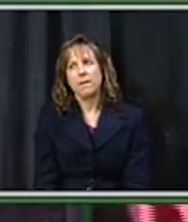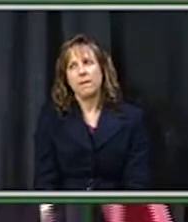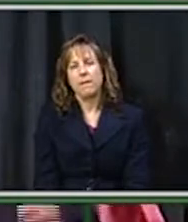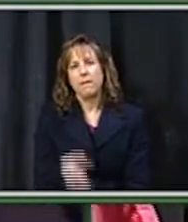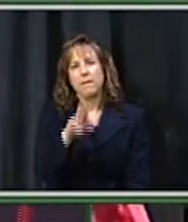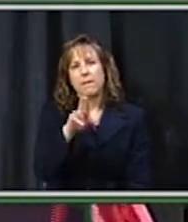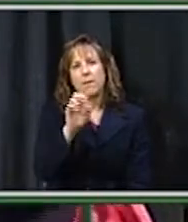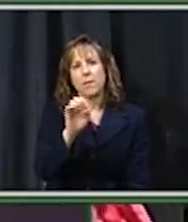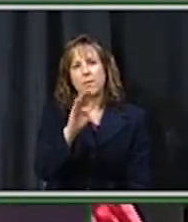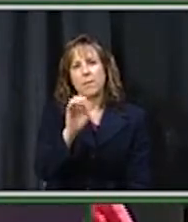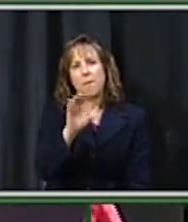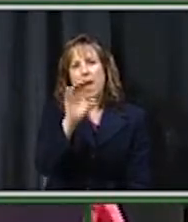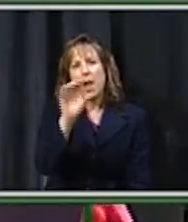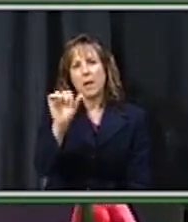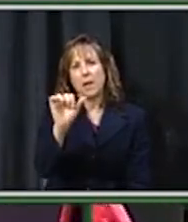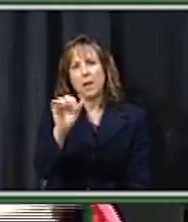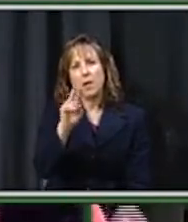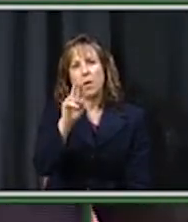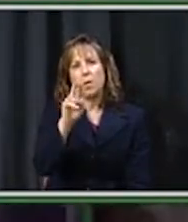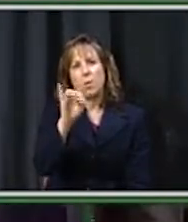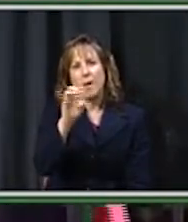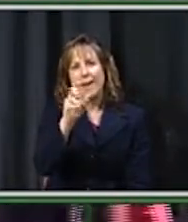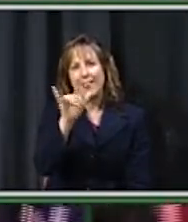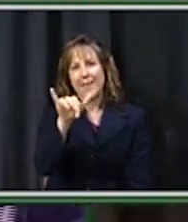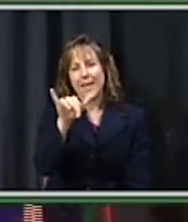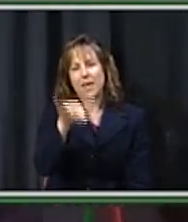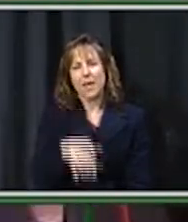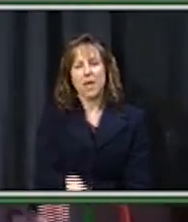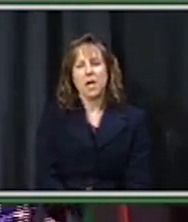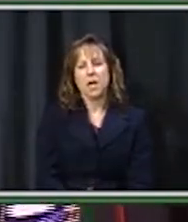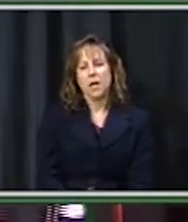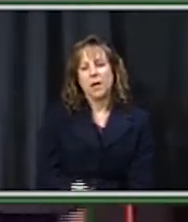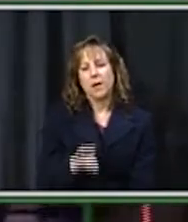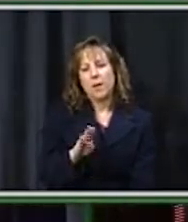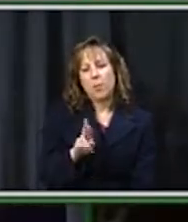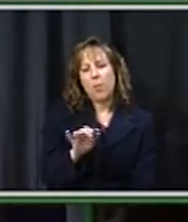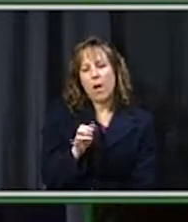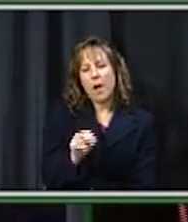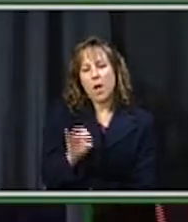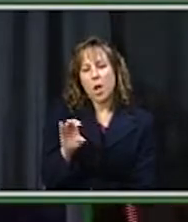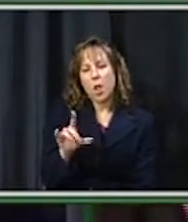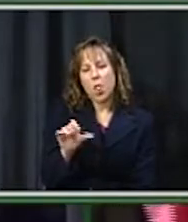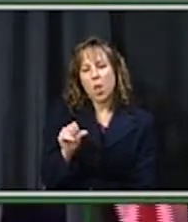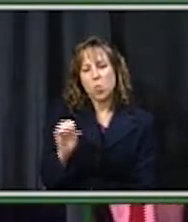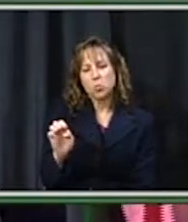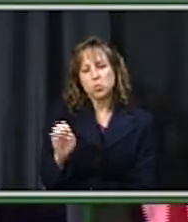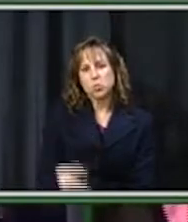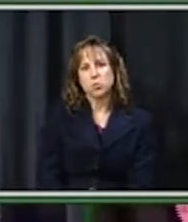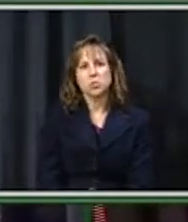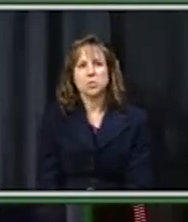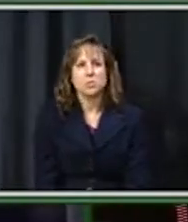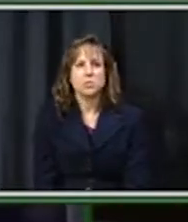Rebecca Jean Riley. Brian Close.